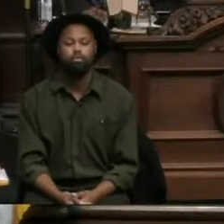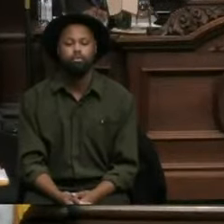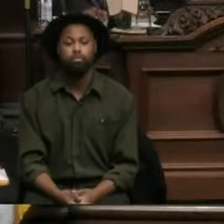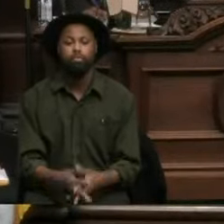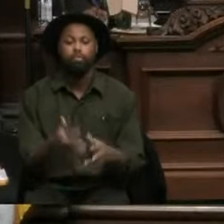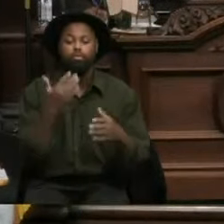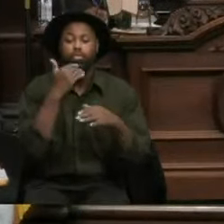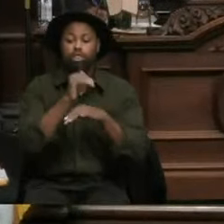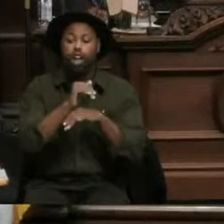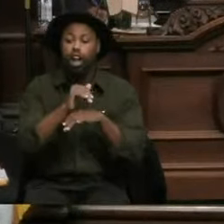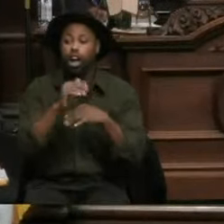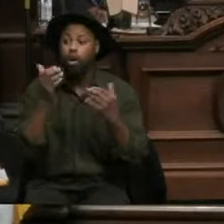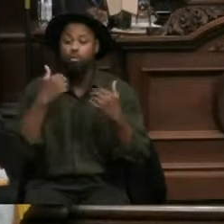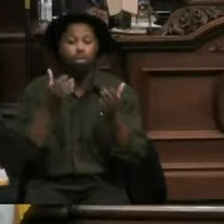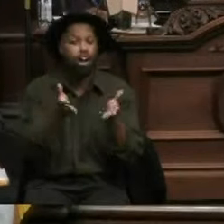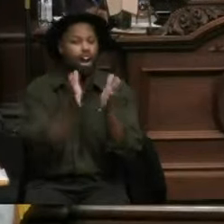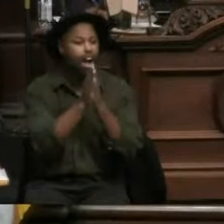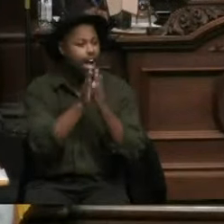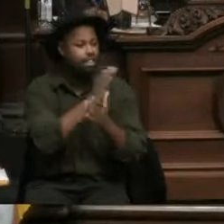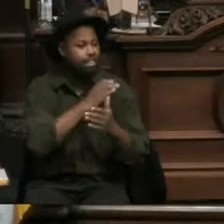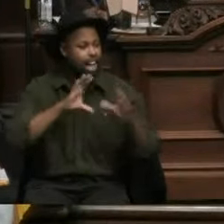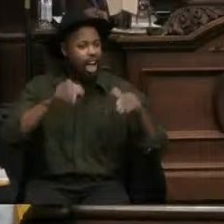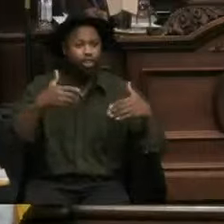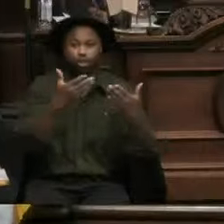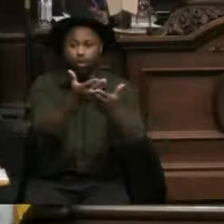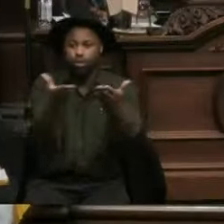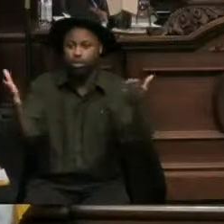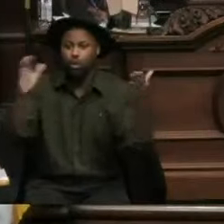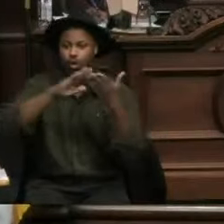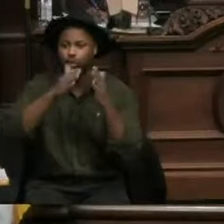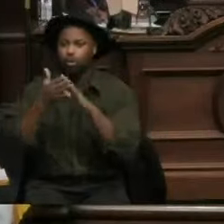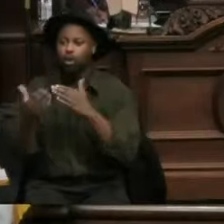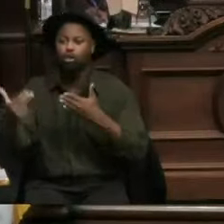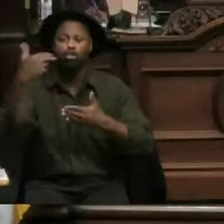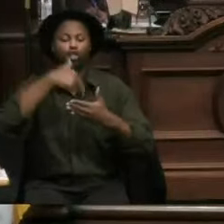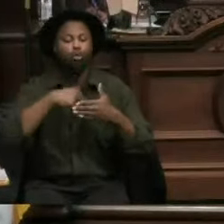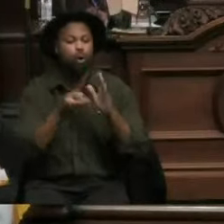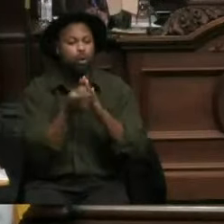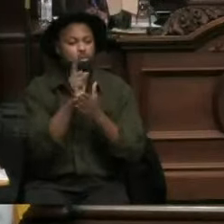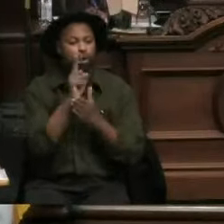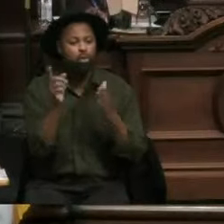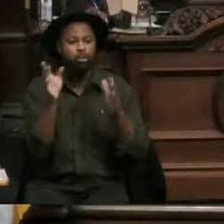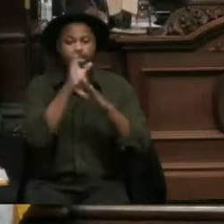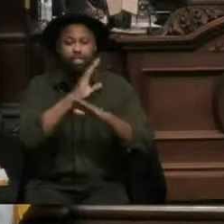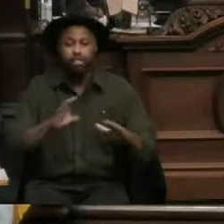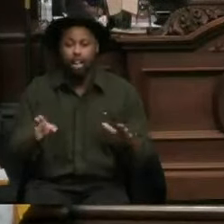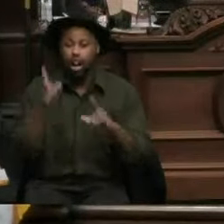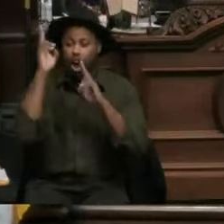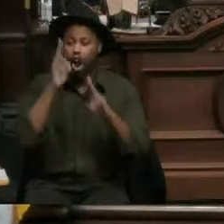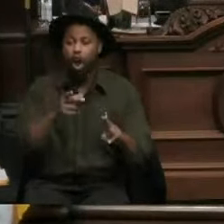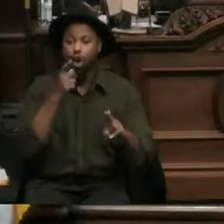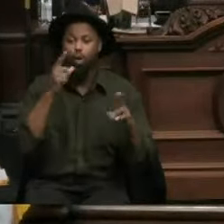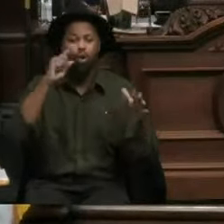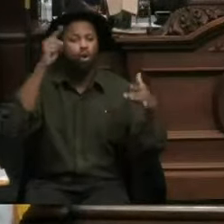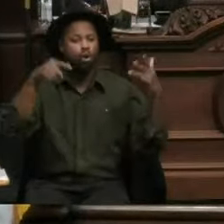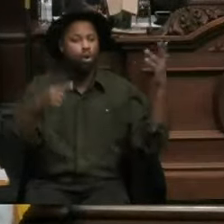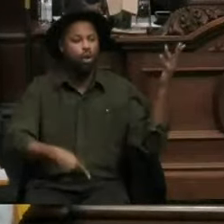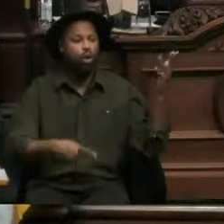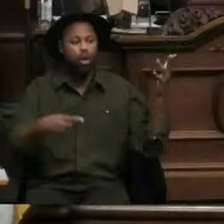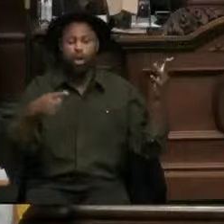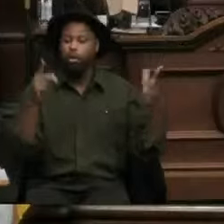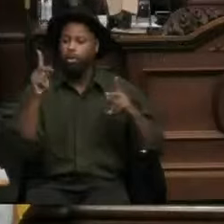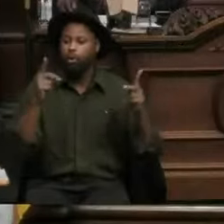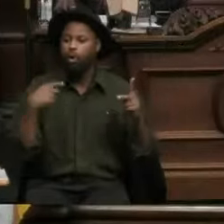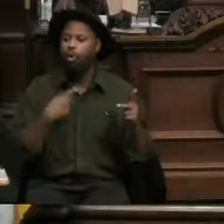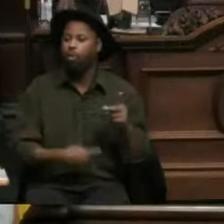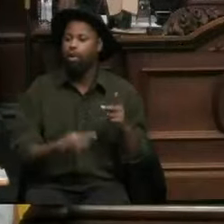So tonight I would like to ask the council and the community to join me in a moment of silence, honoring all of those we have lost over the